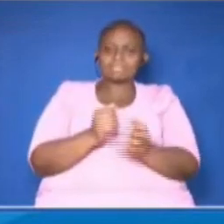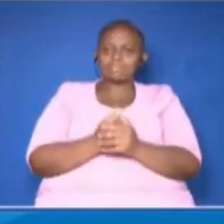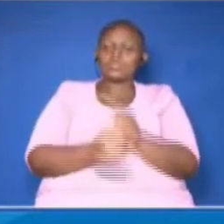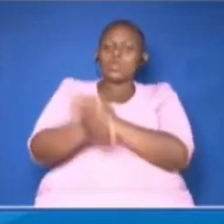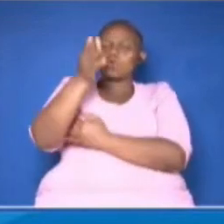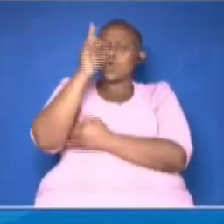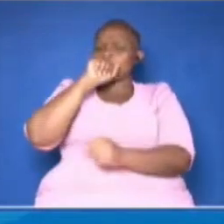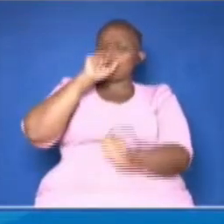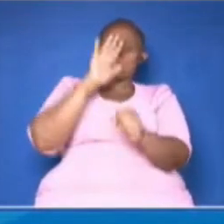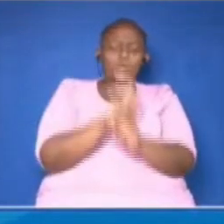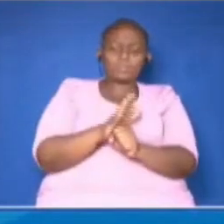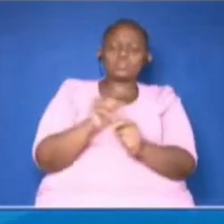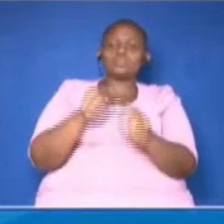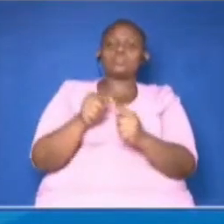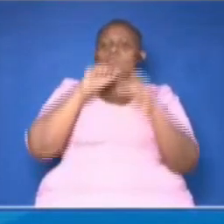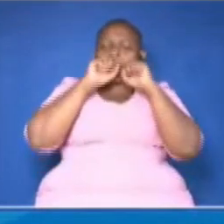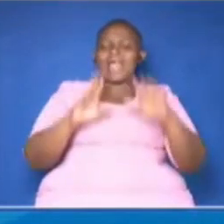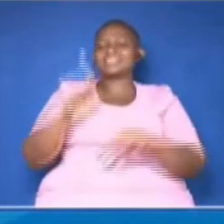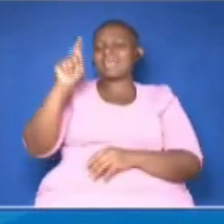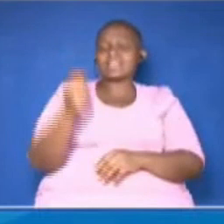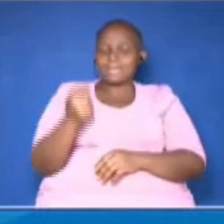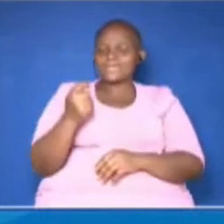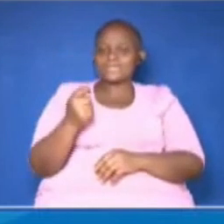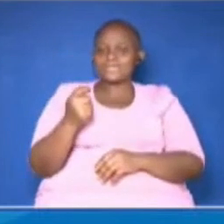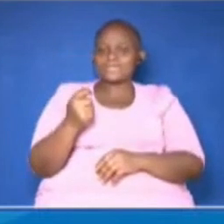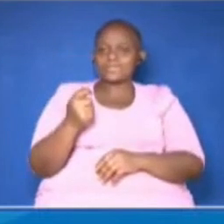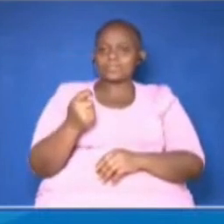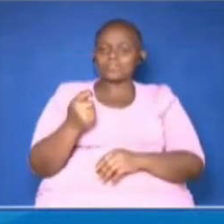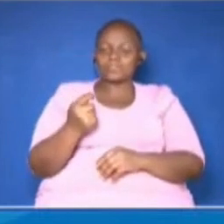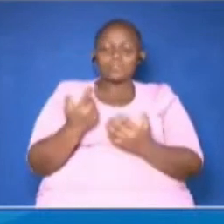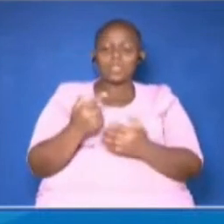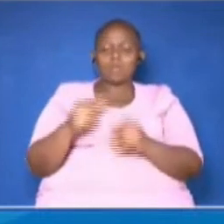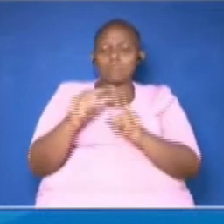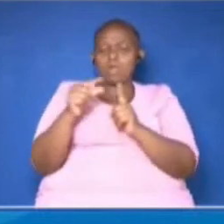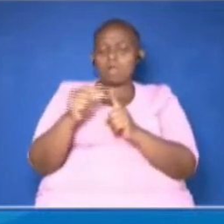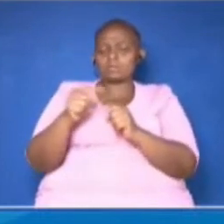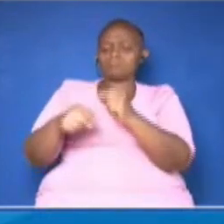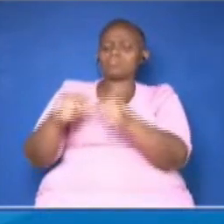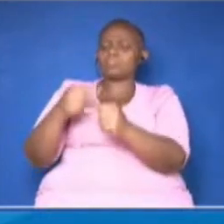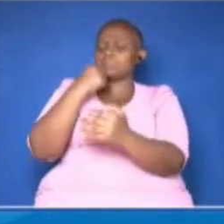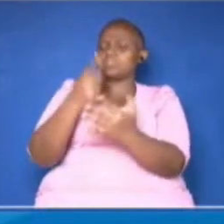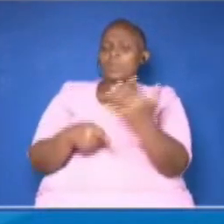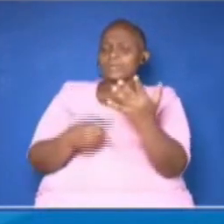God promised to bless Kenya. And it goes on to say,